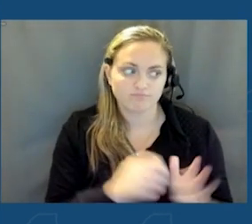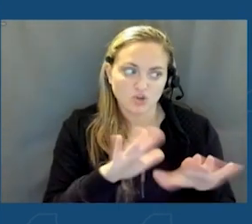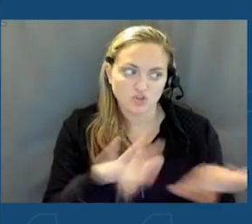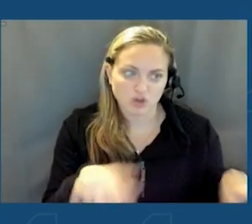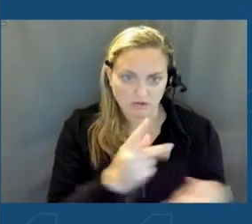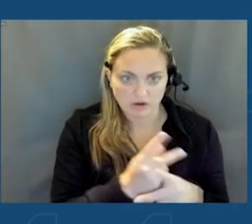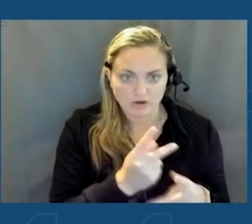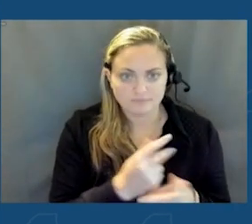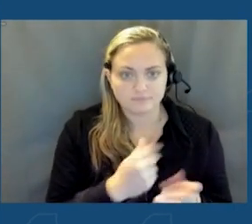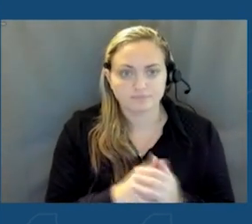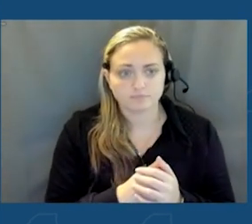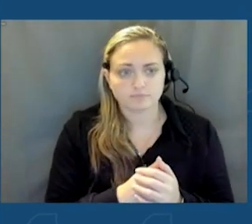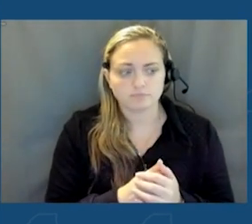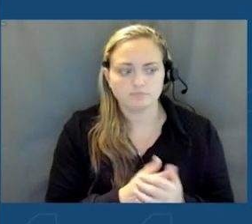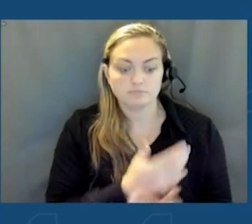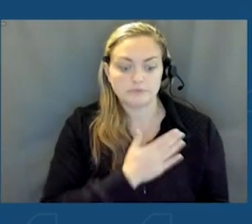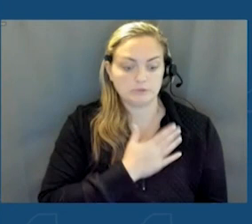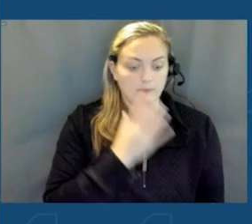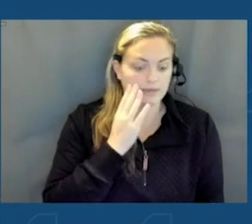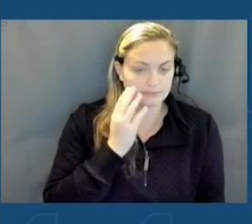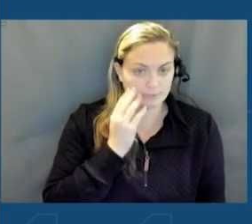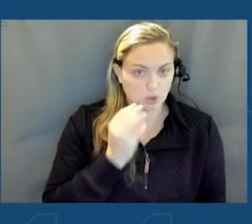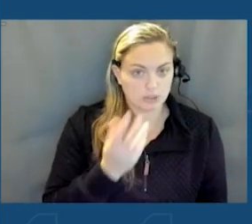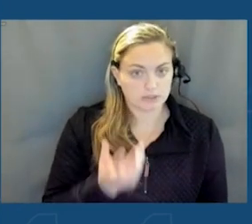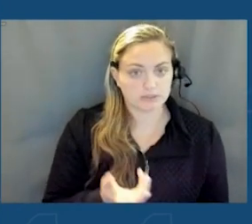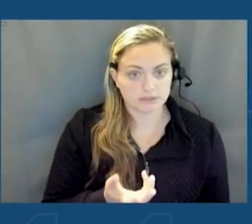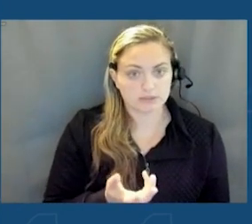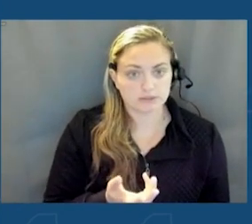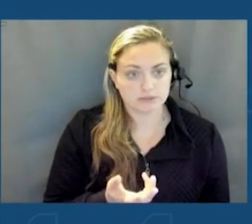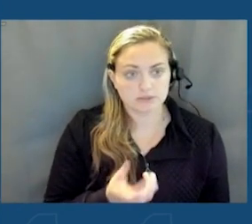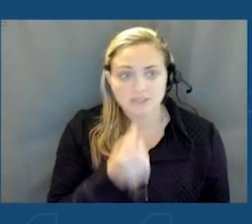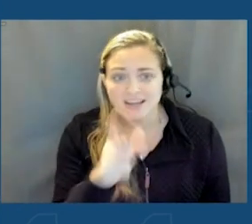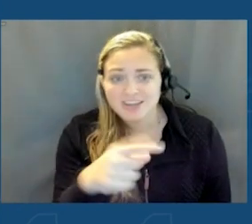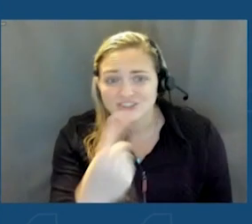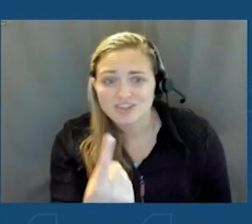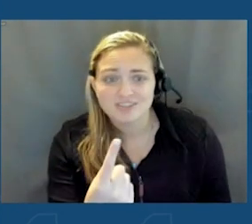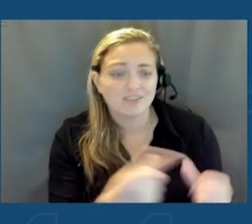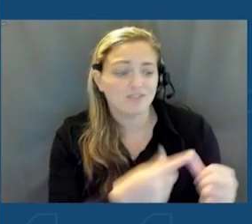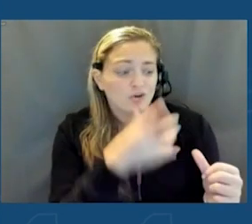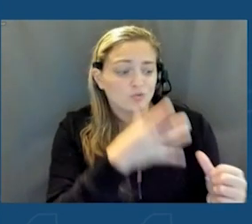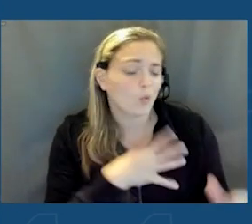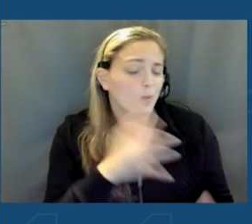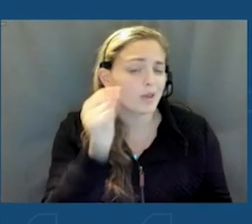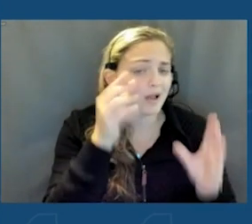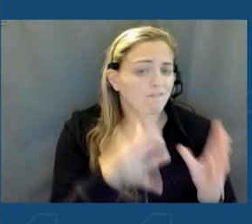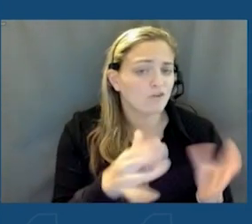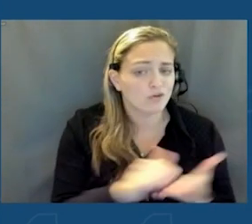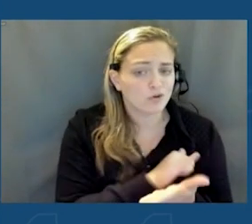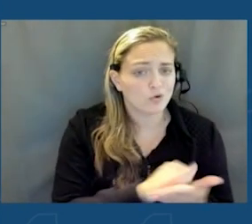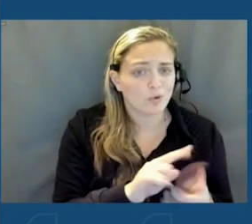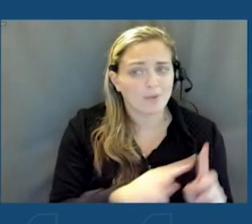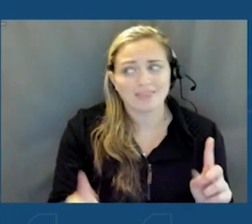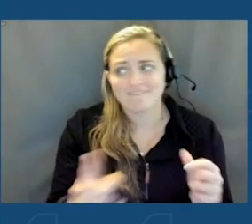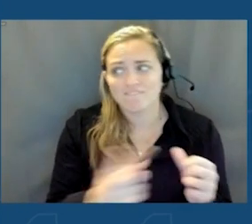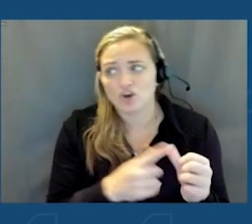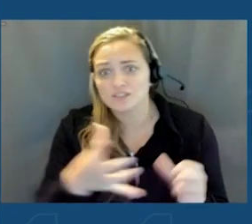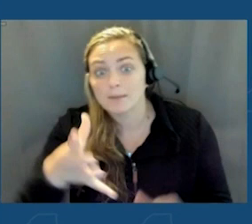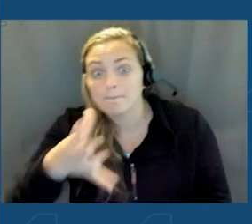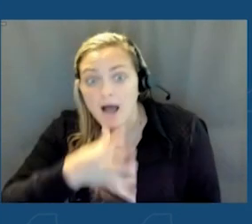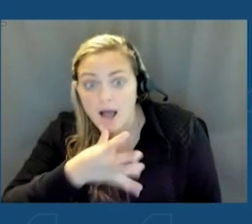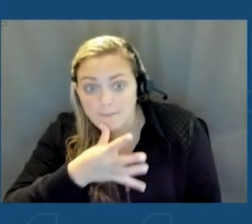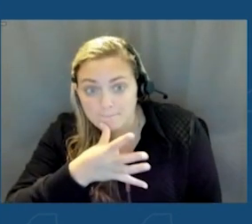I come from experience, not just as the first woman governor of New York, but the first mom governor of New